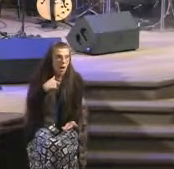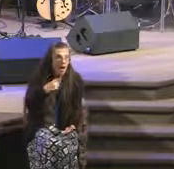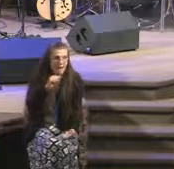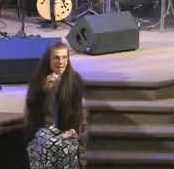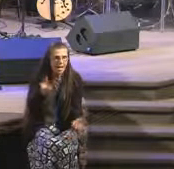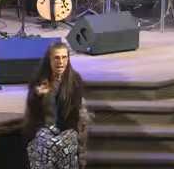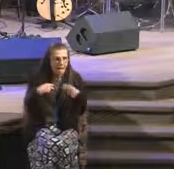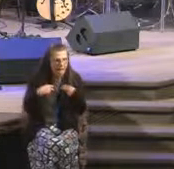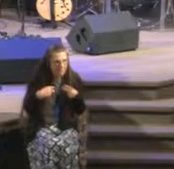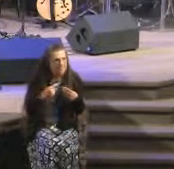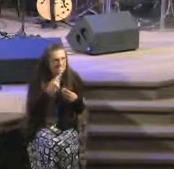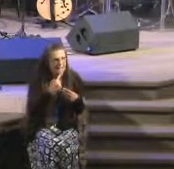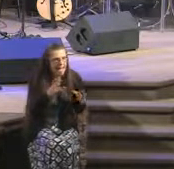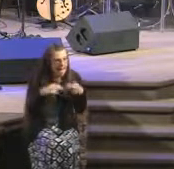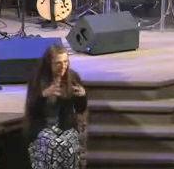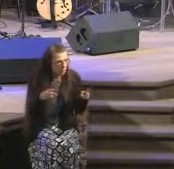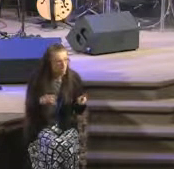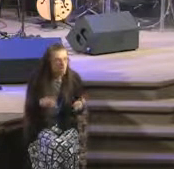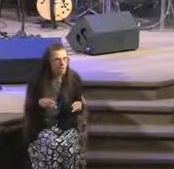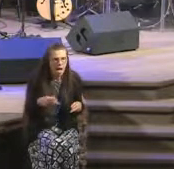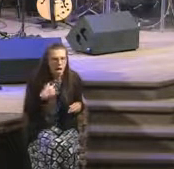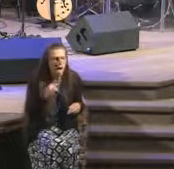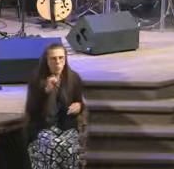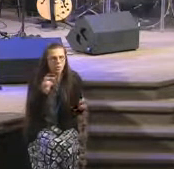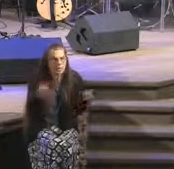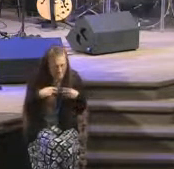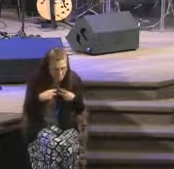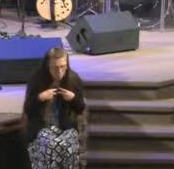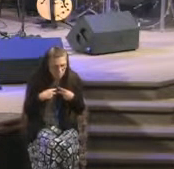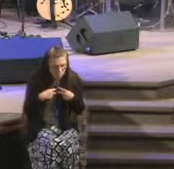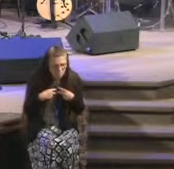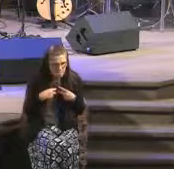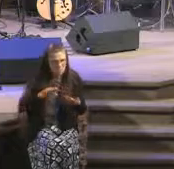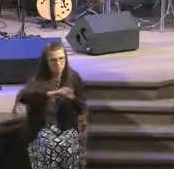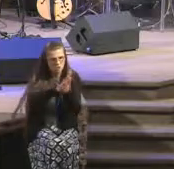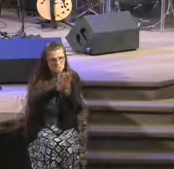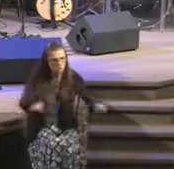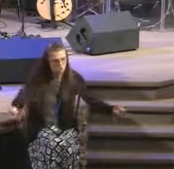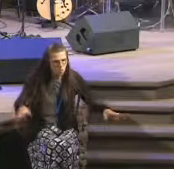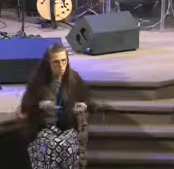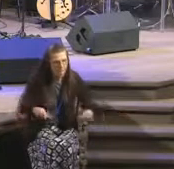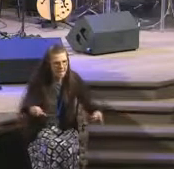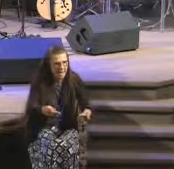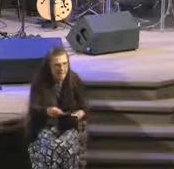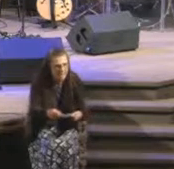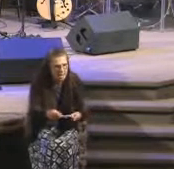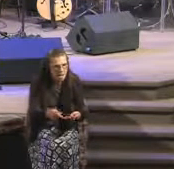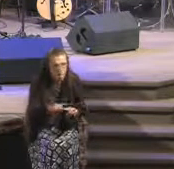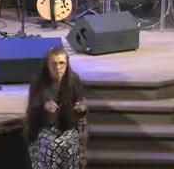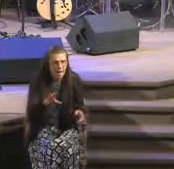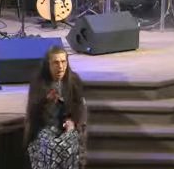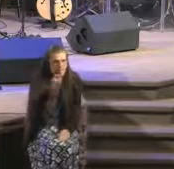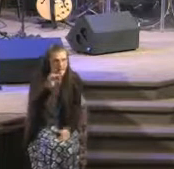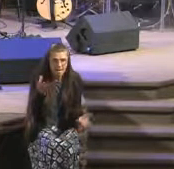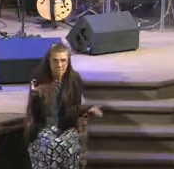Somebody say have to. So I wouldn't have to destroy the land. But I found no